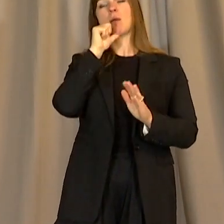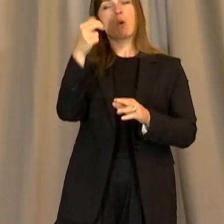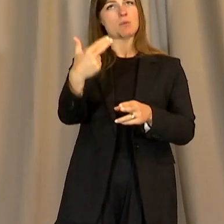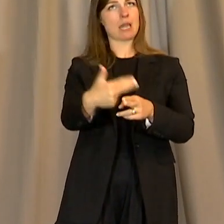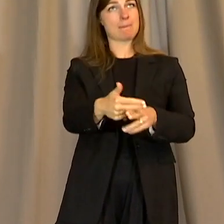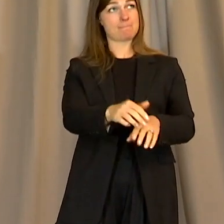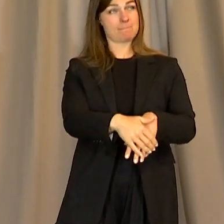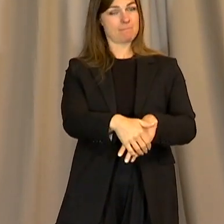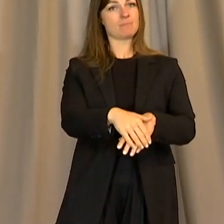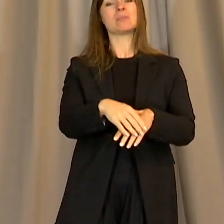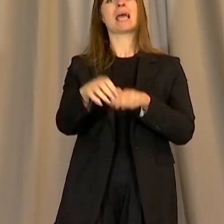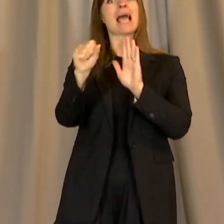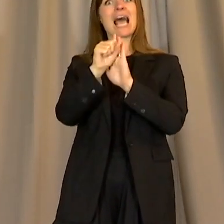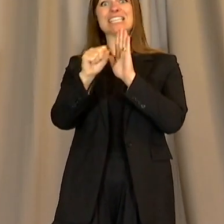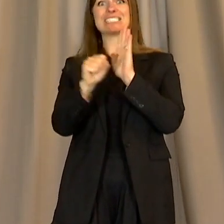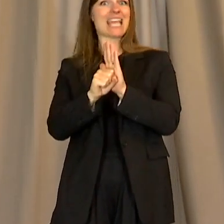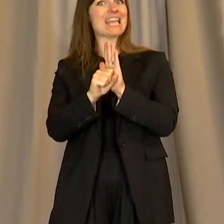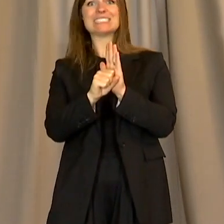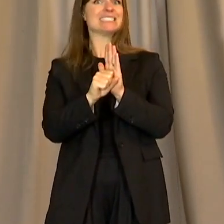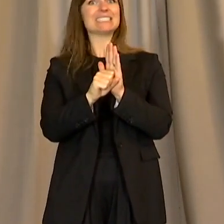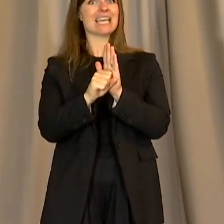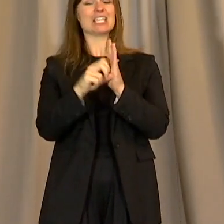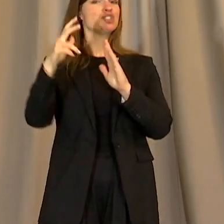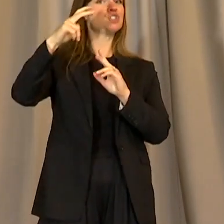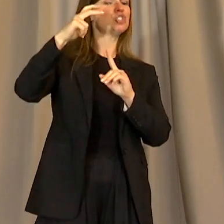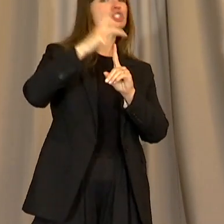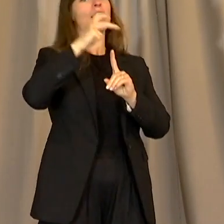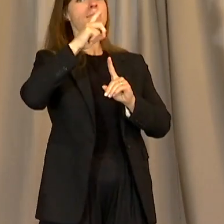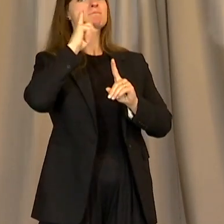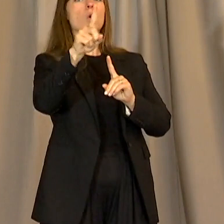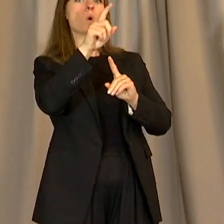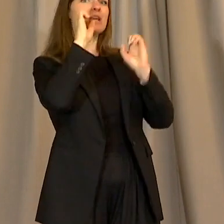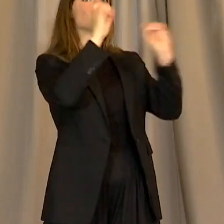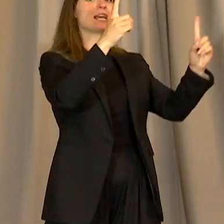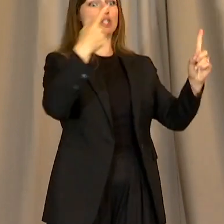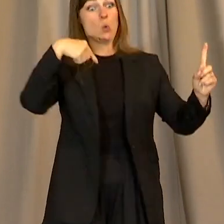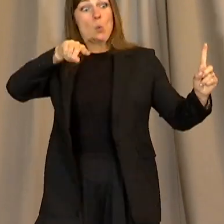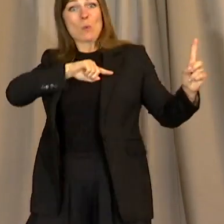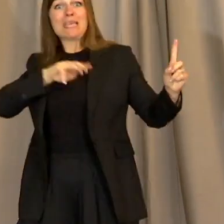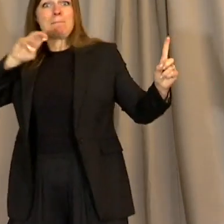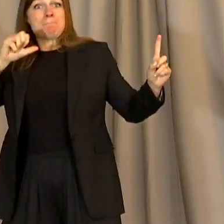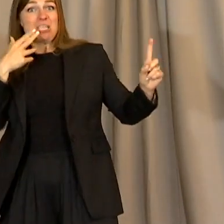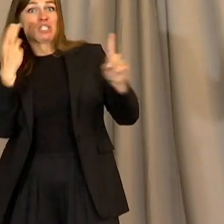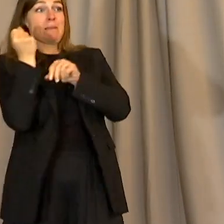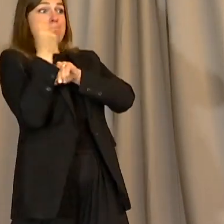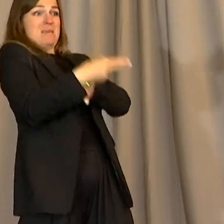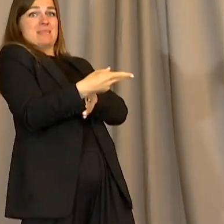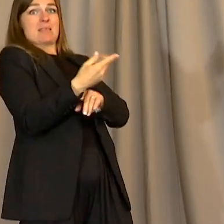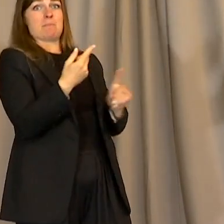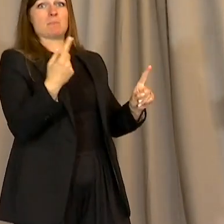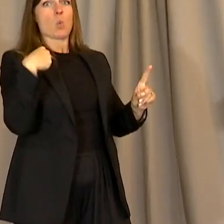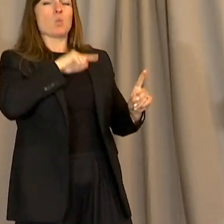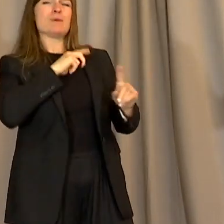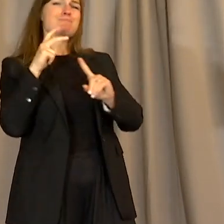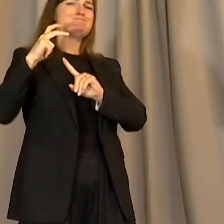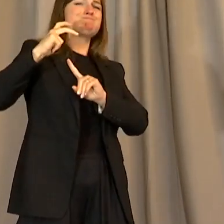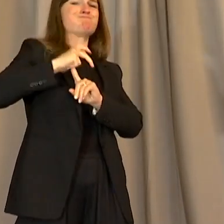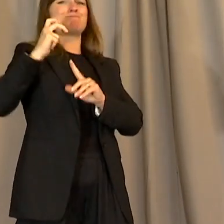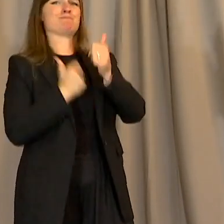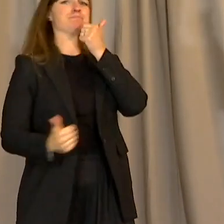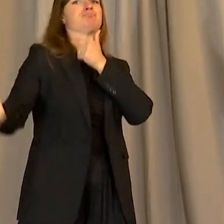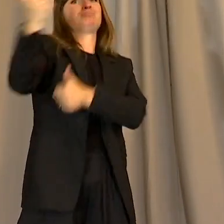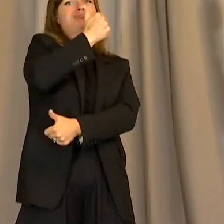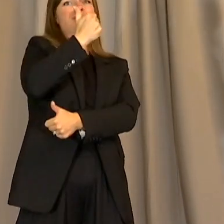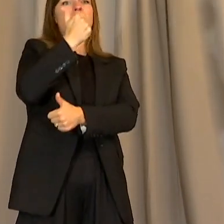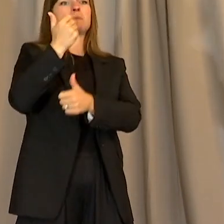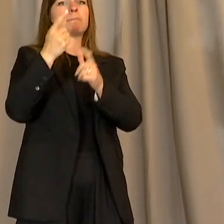state that doesn't get beaten in education in our outcomes. We, Michigan, we used to be the premier. It's because we've been